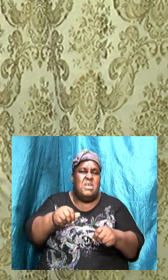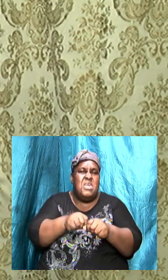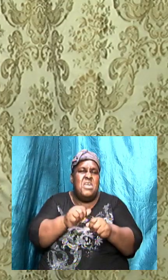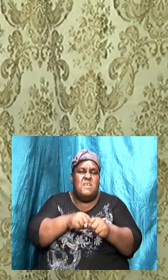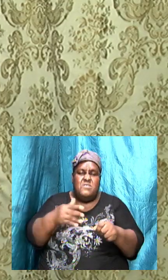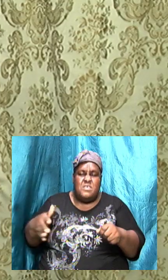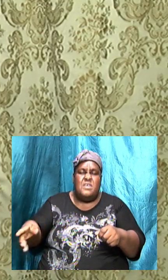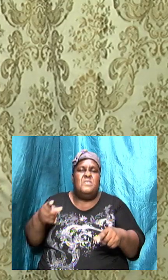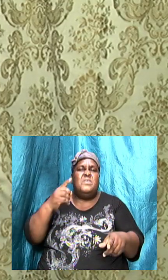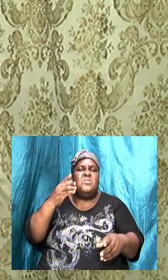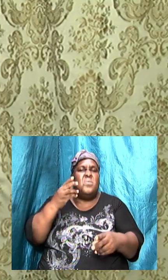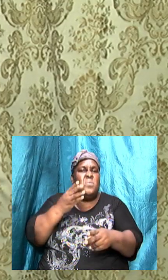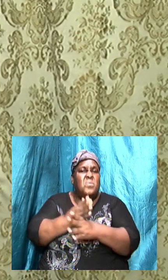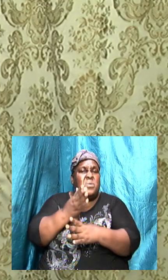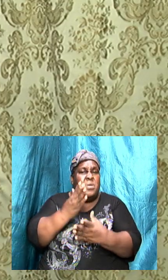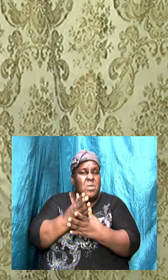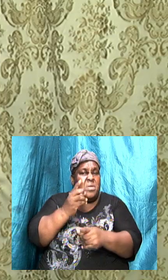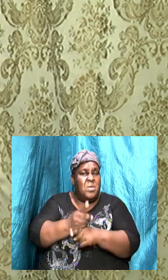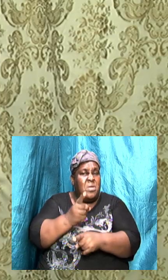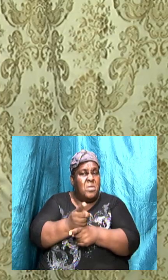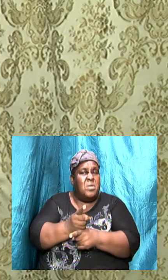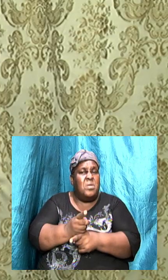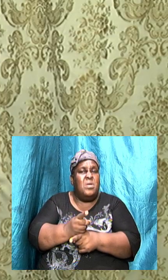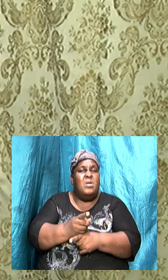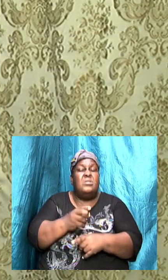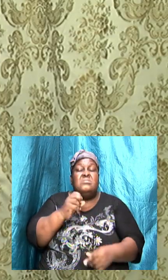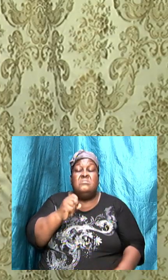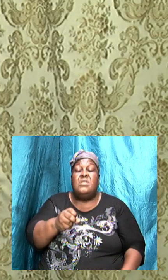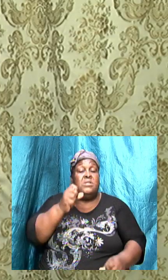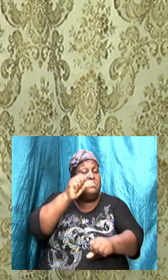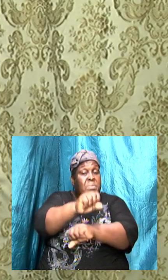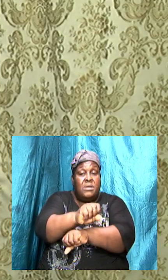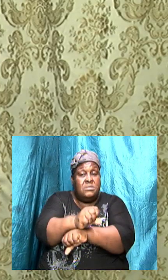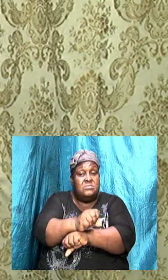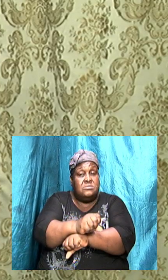they were holding you in bondage. It is not bondage